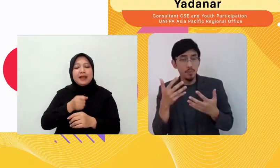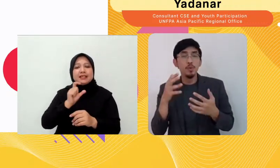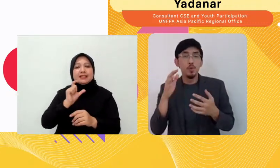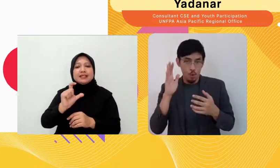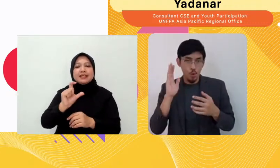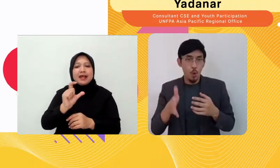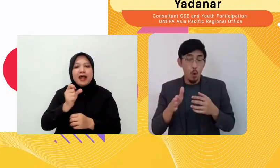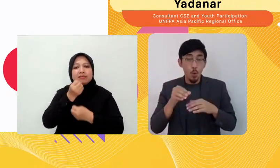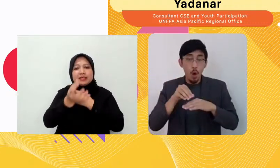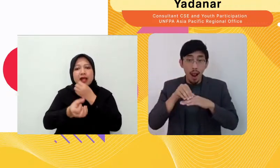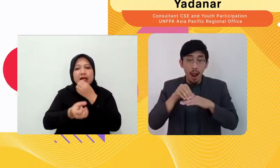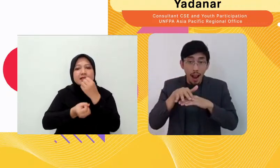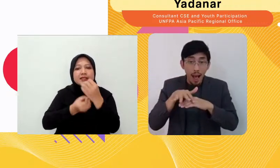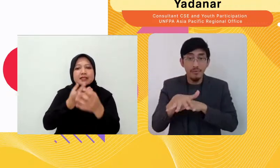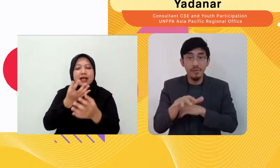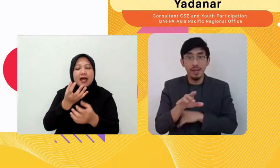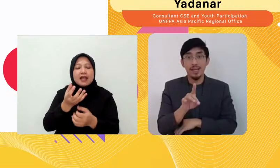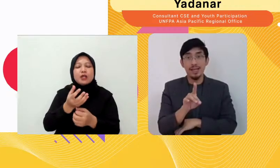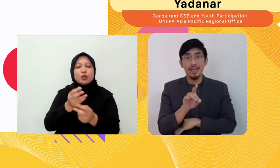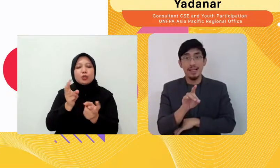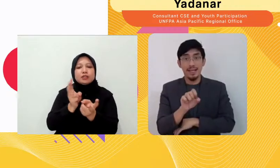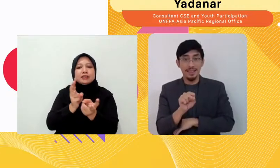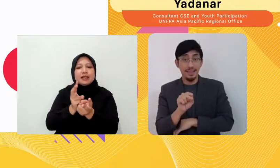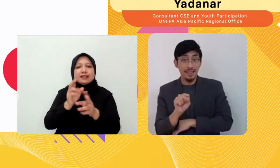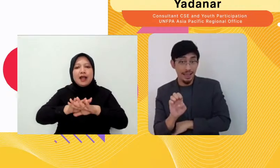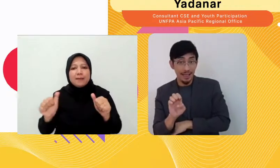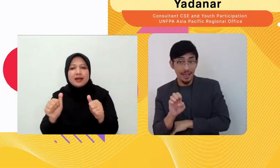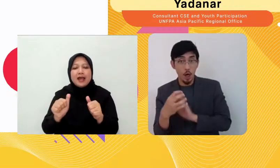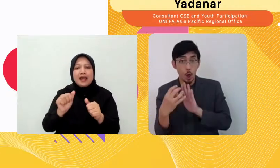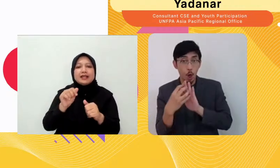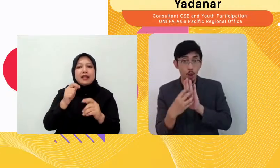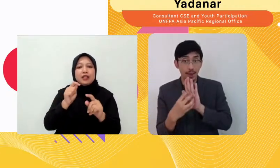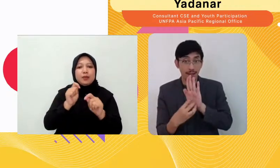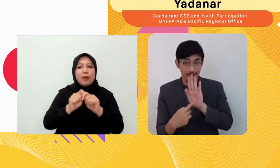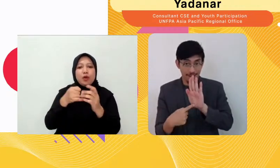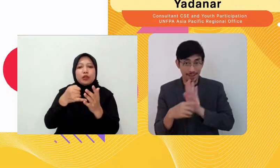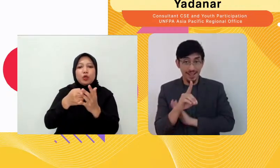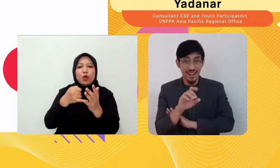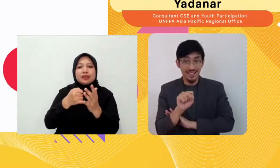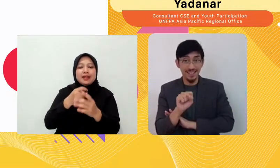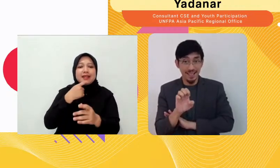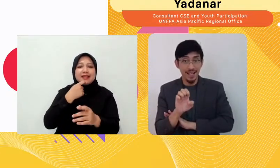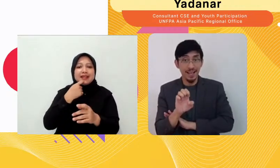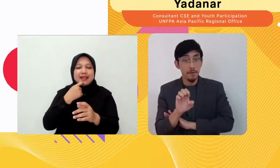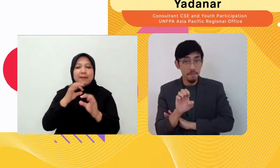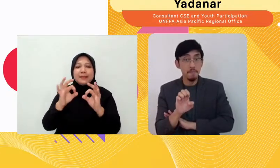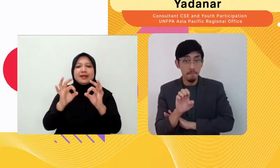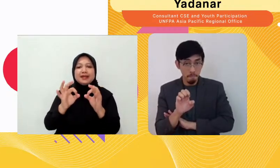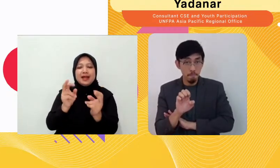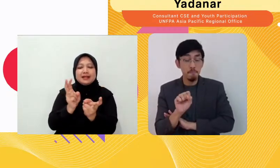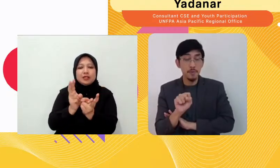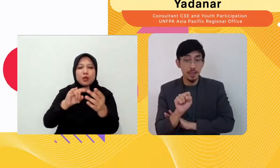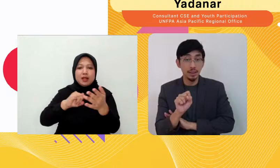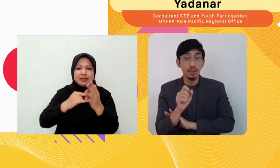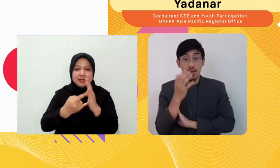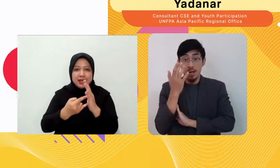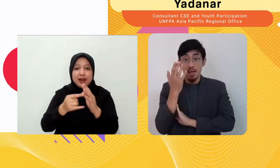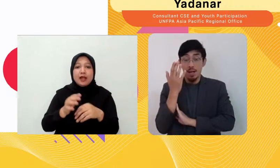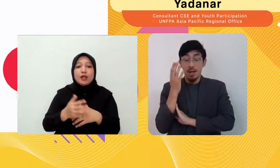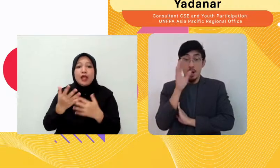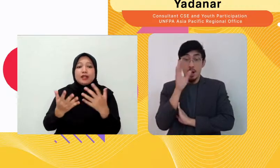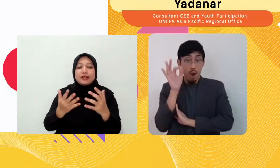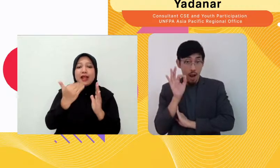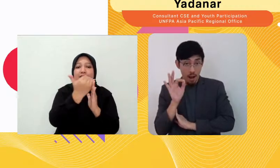the DSE content. But at the same time, we have to ensure that the norms and rights are not harmful, are not human